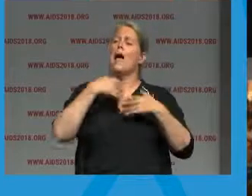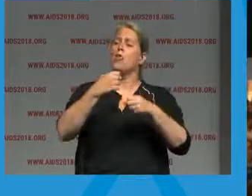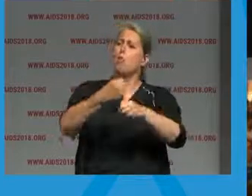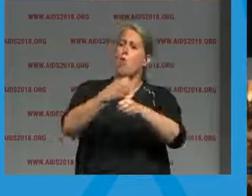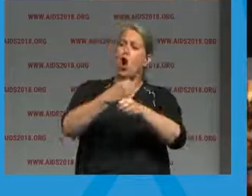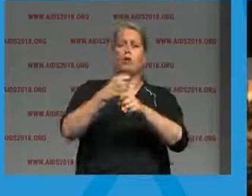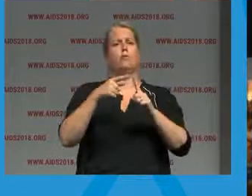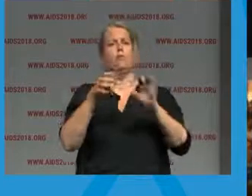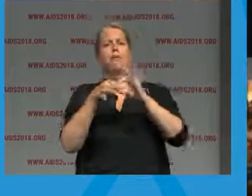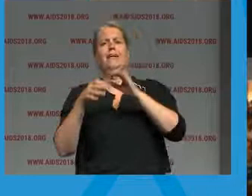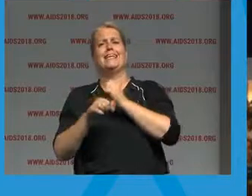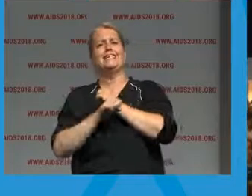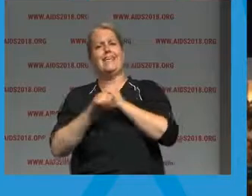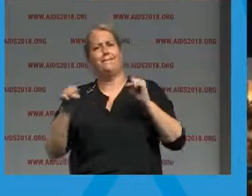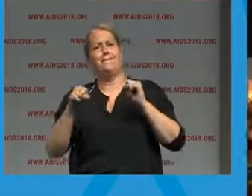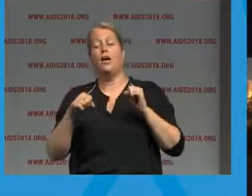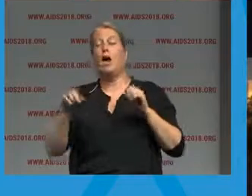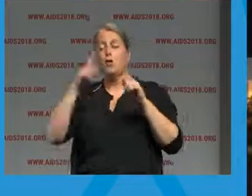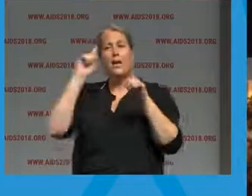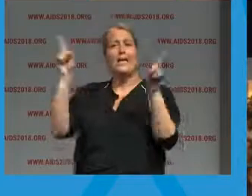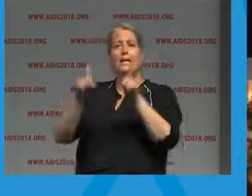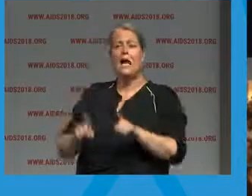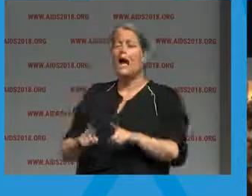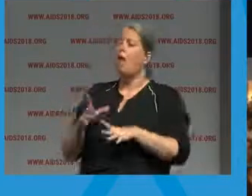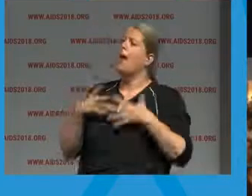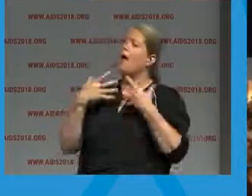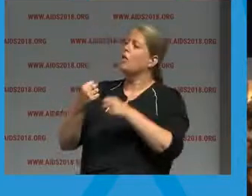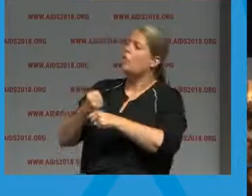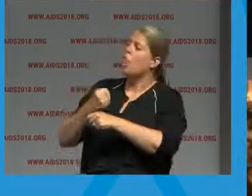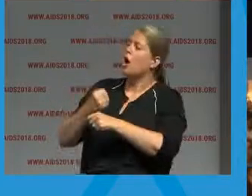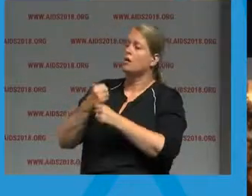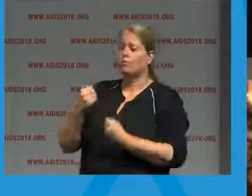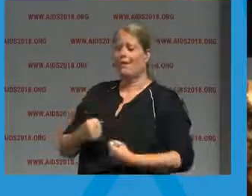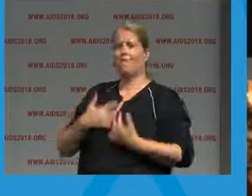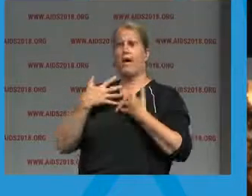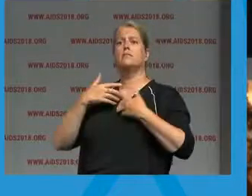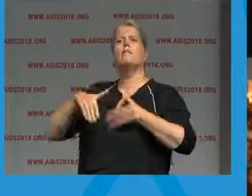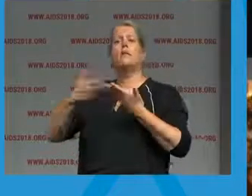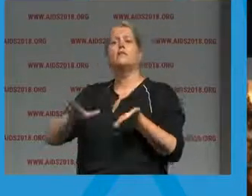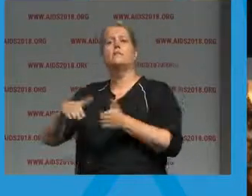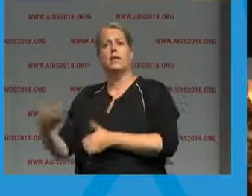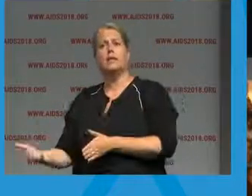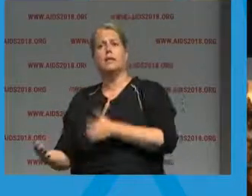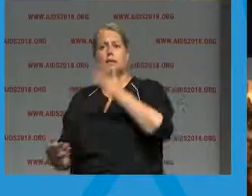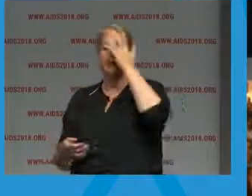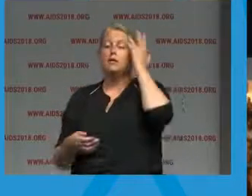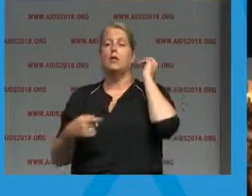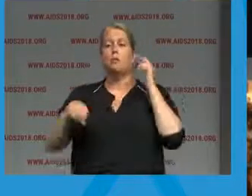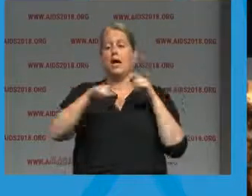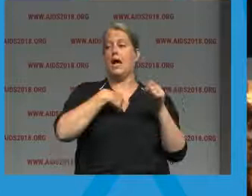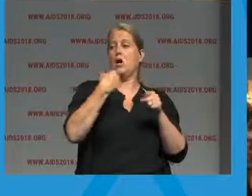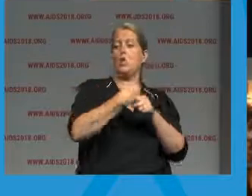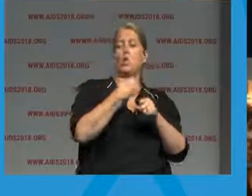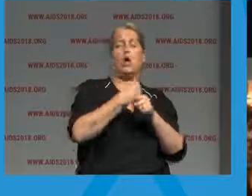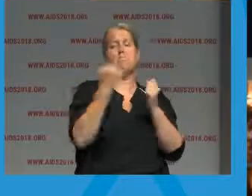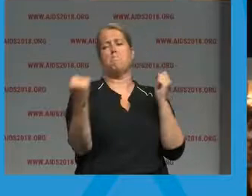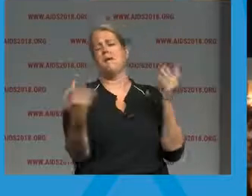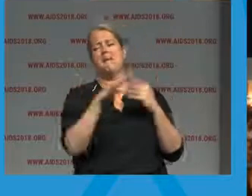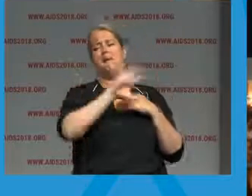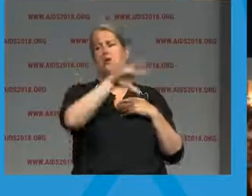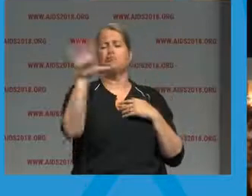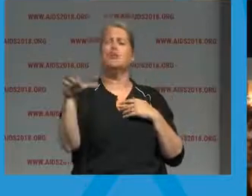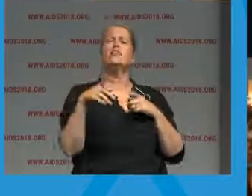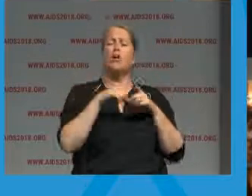in India, health workers have died and been infected. And I work in many countries, including Sierra Leone. In most